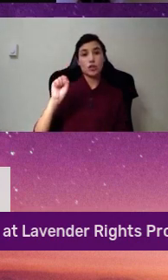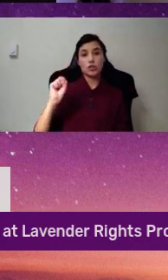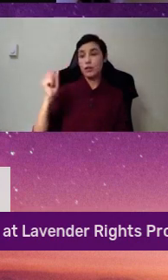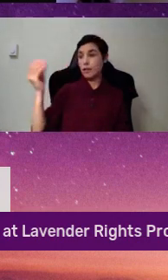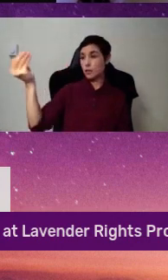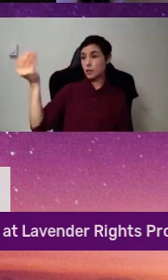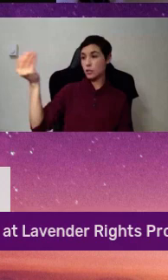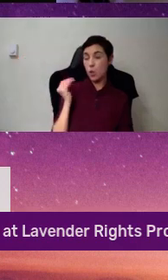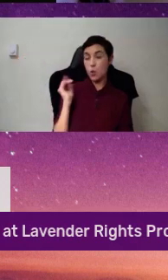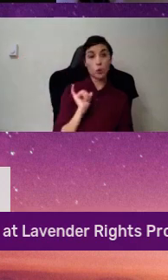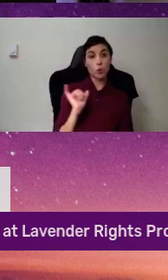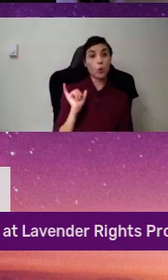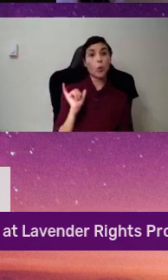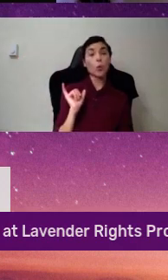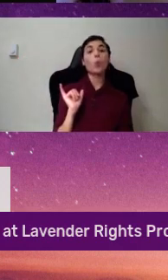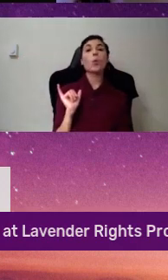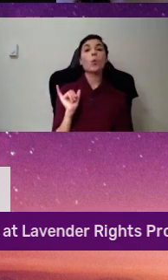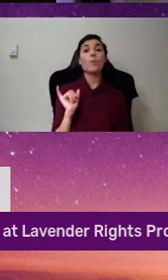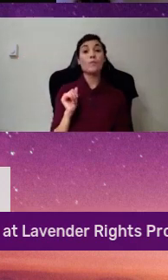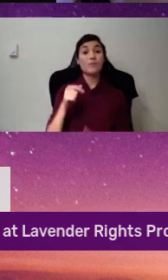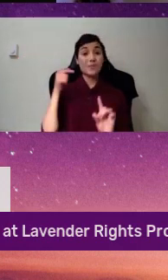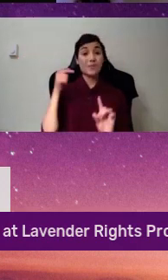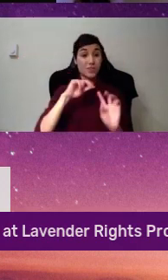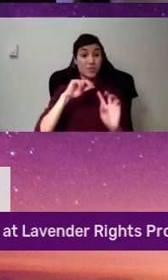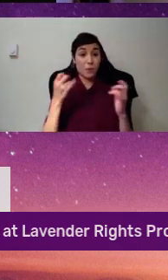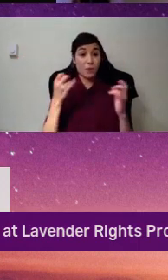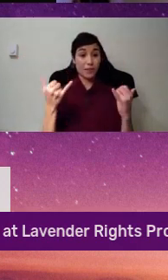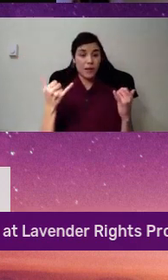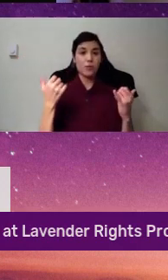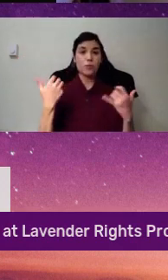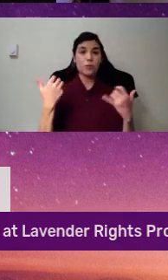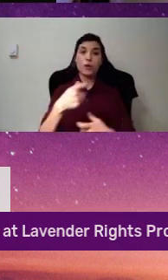a trauma, it's a burden for us. As